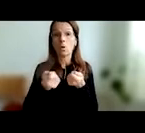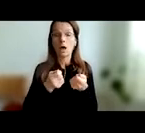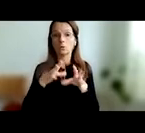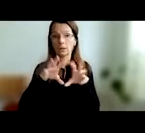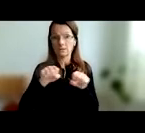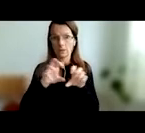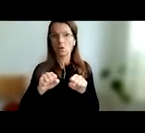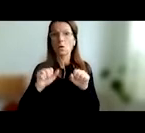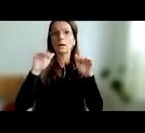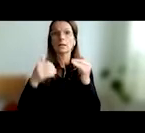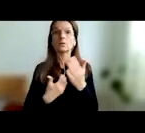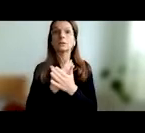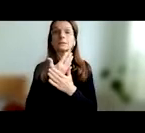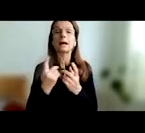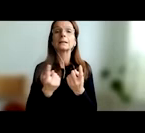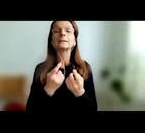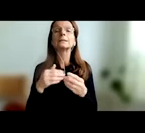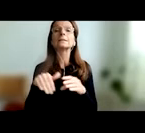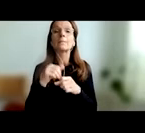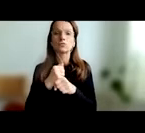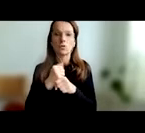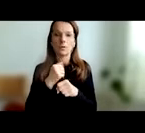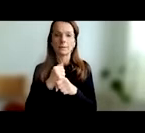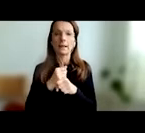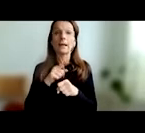be produced by the